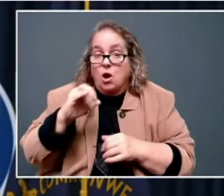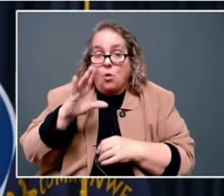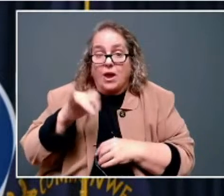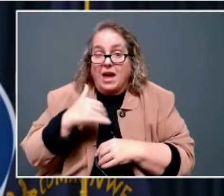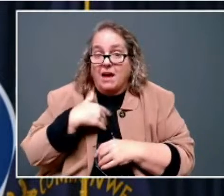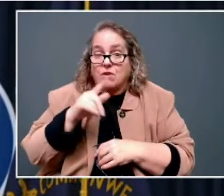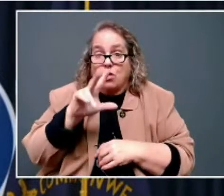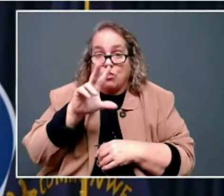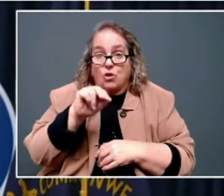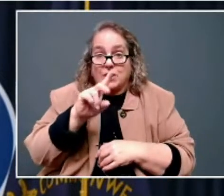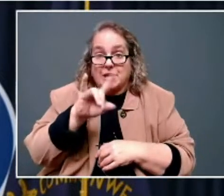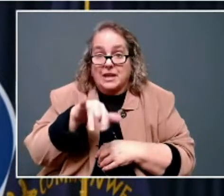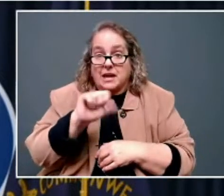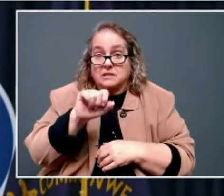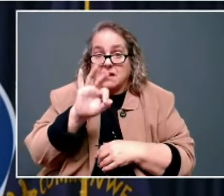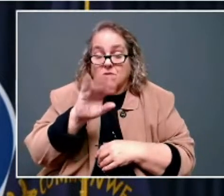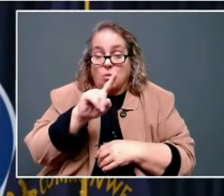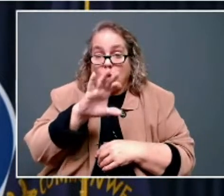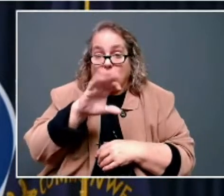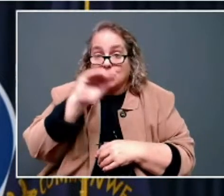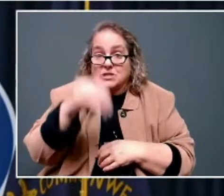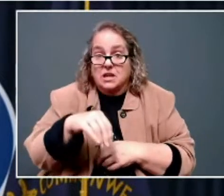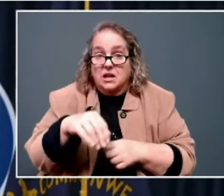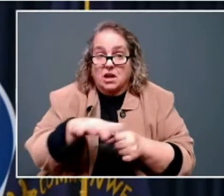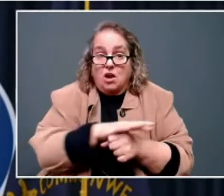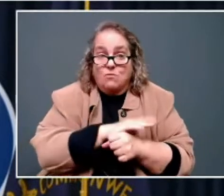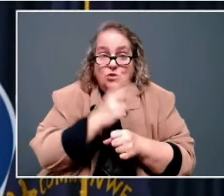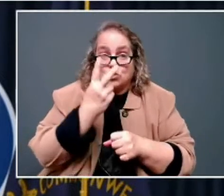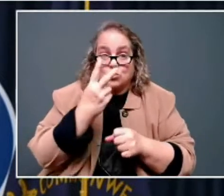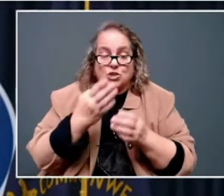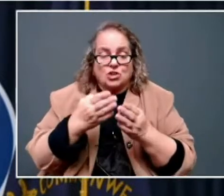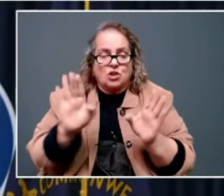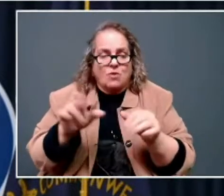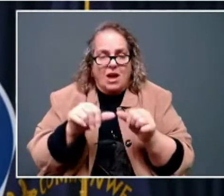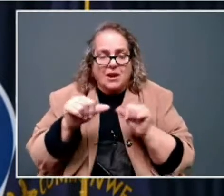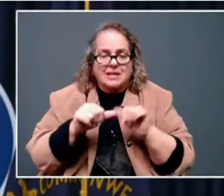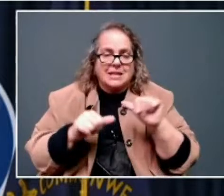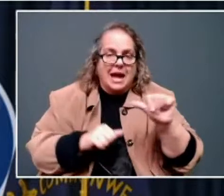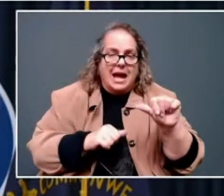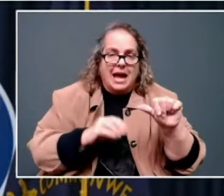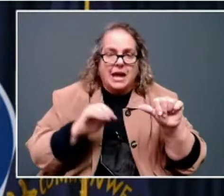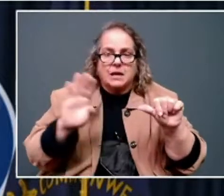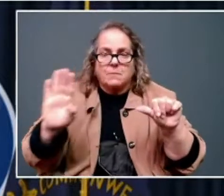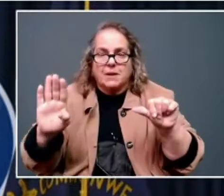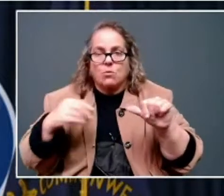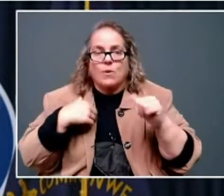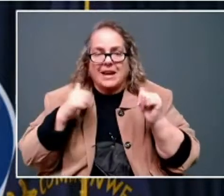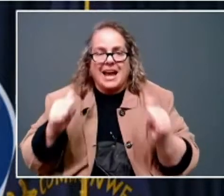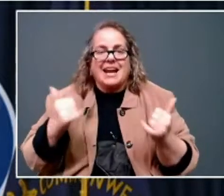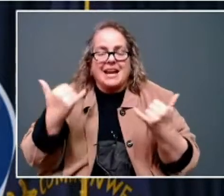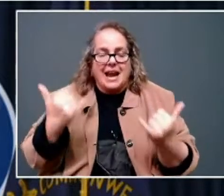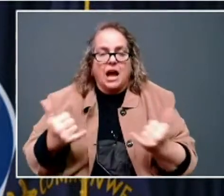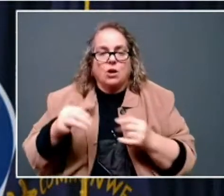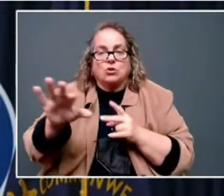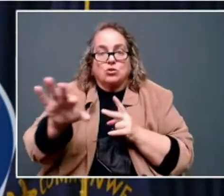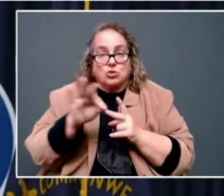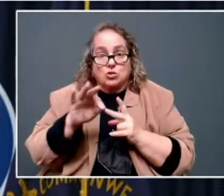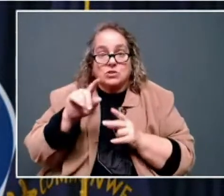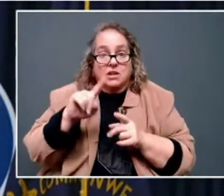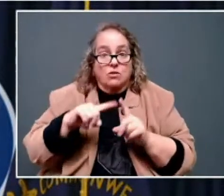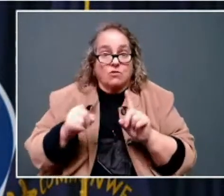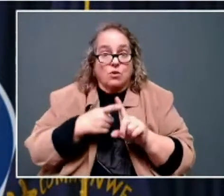100% coverage for two general areas. They're called A and B, but we can now choose in the first 120-day